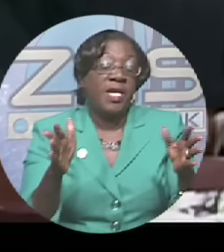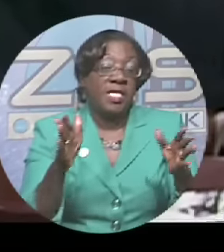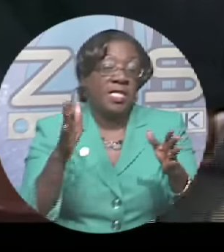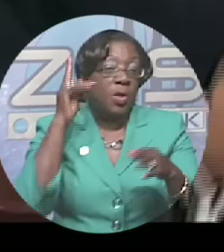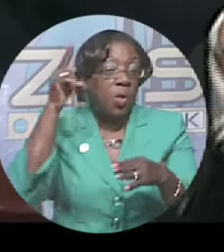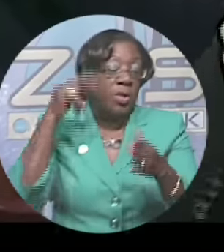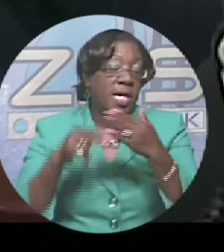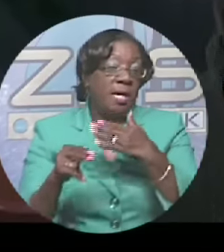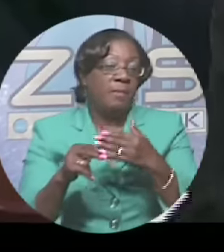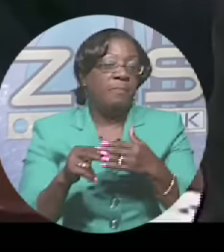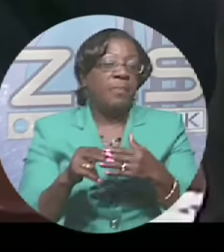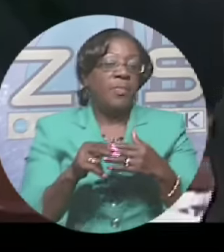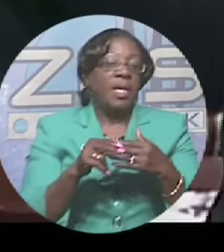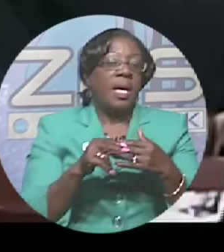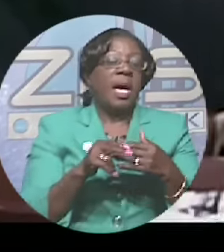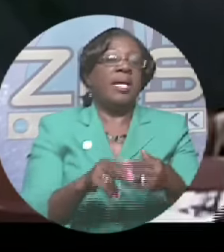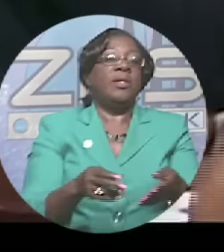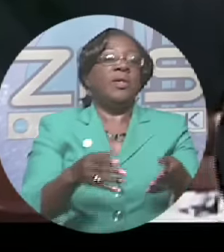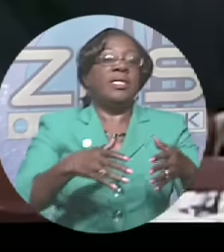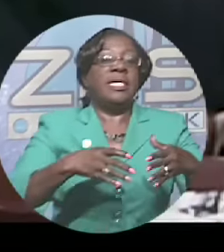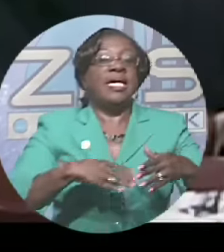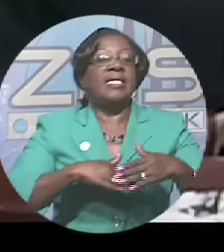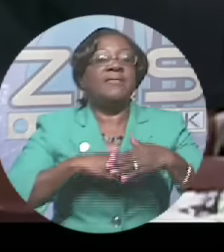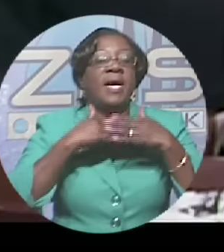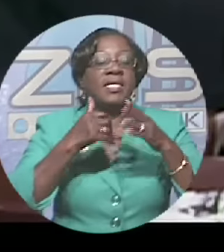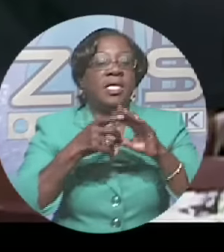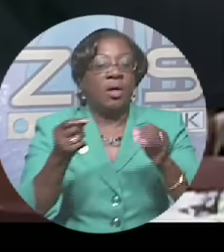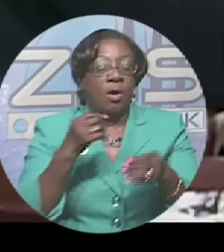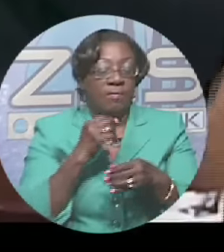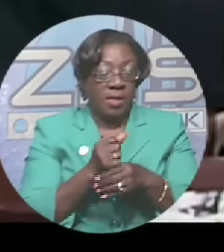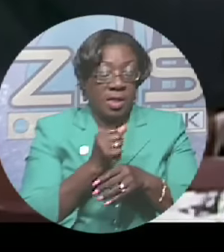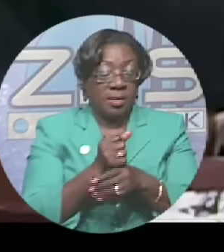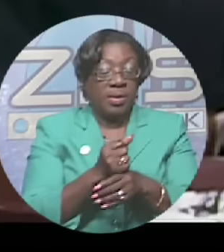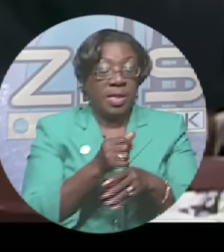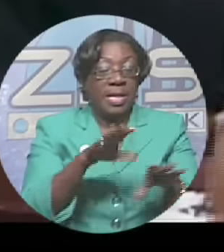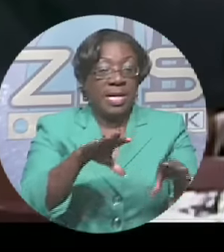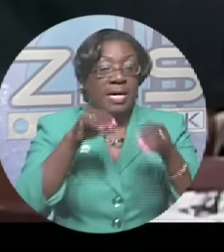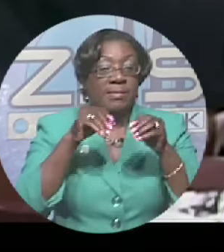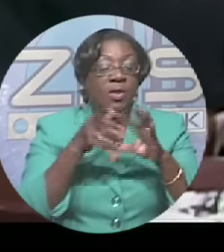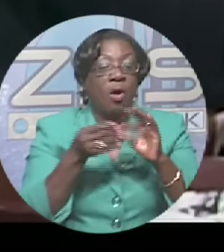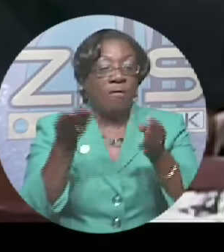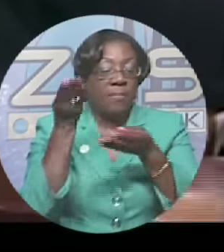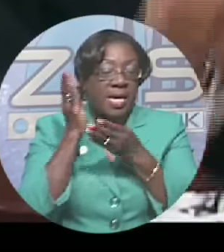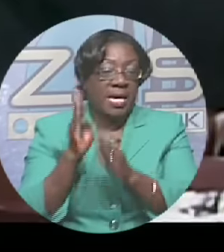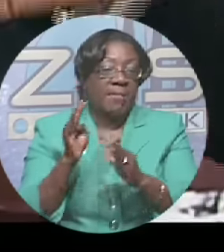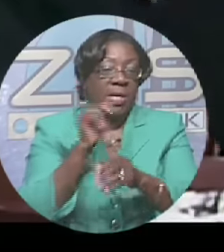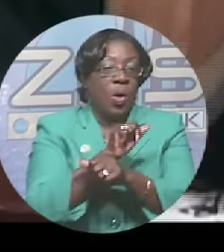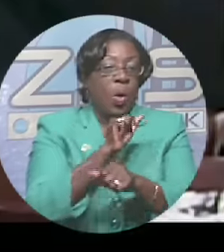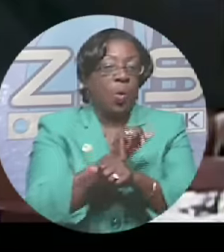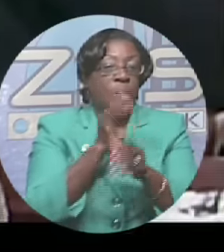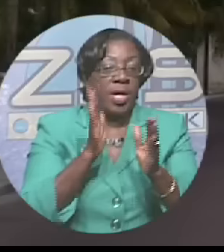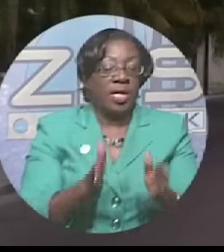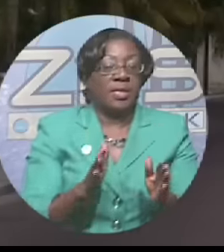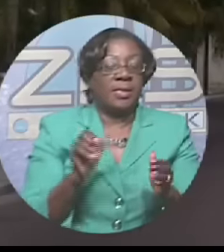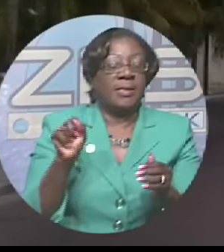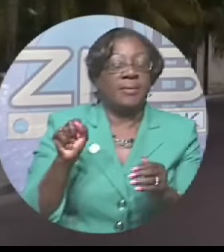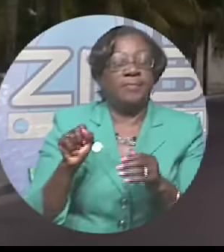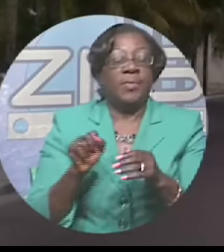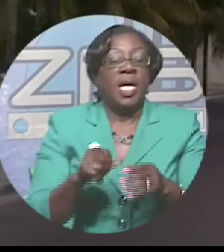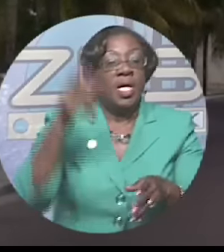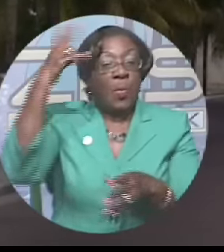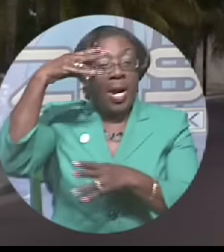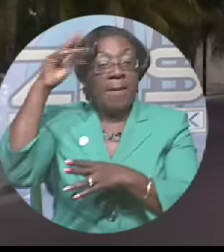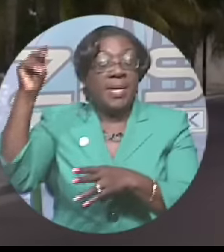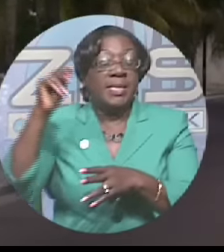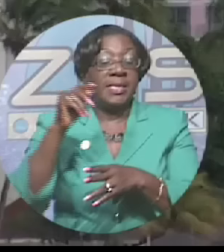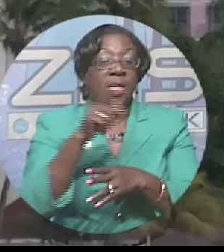project and the satisfaction of the legitimate claims of Bahamian contractors and suppliers. Prime Minister the